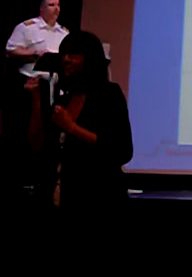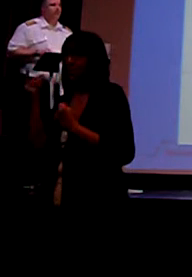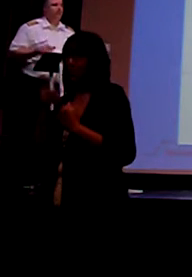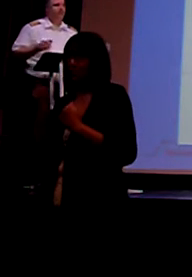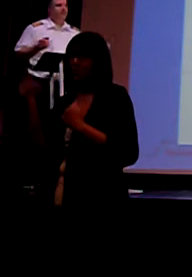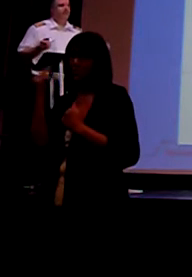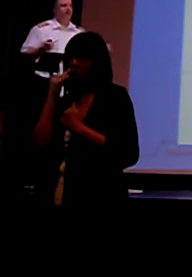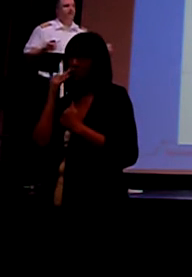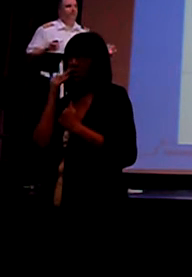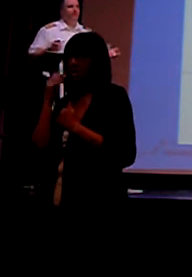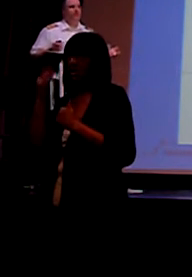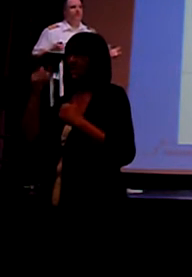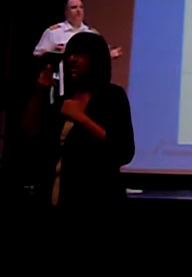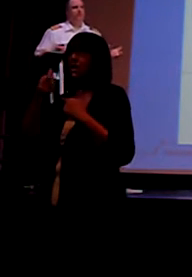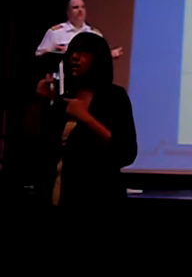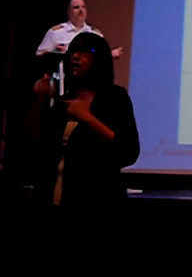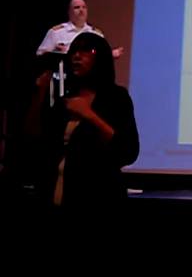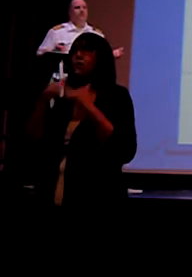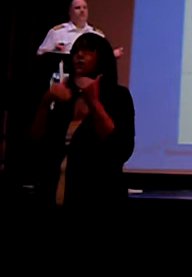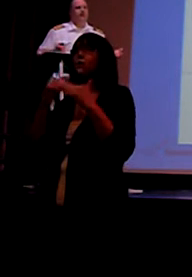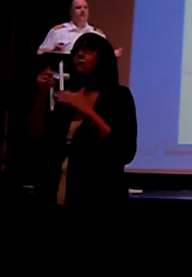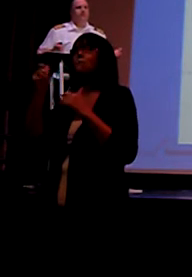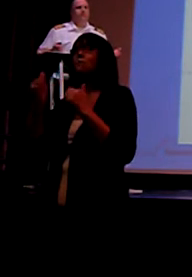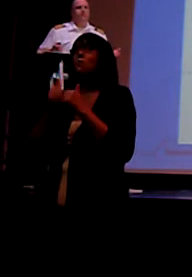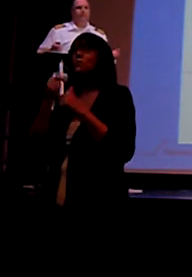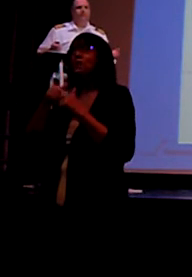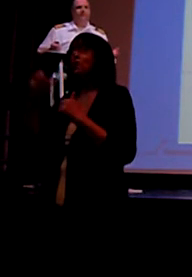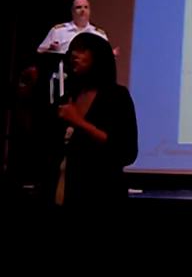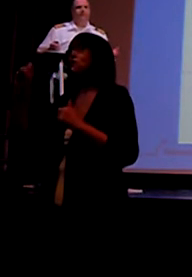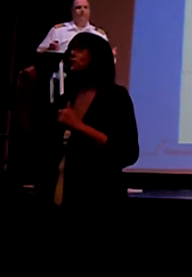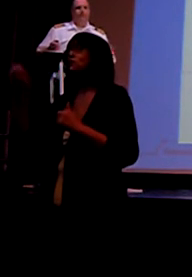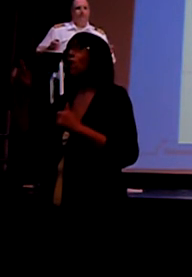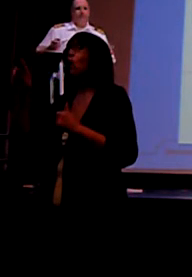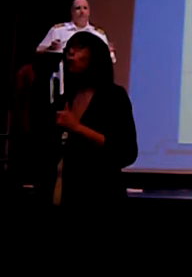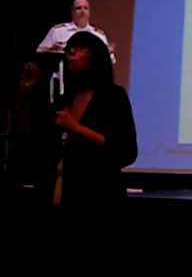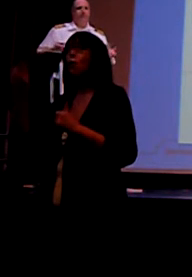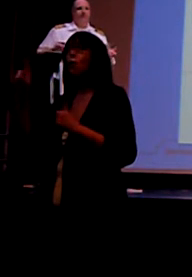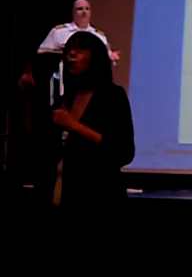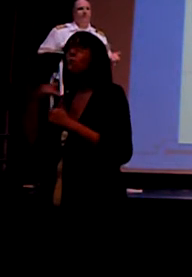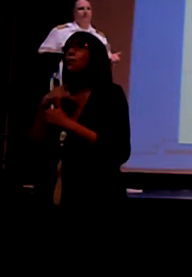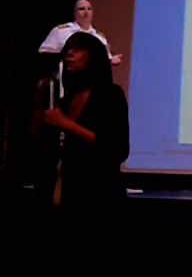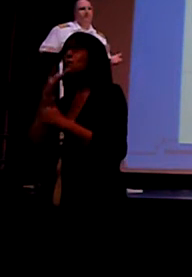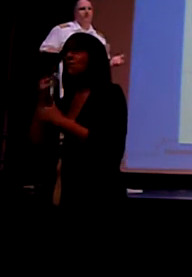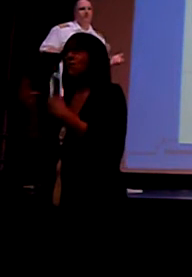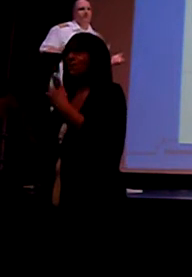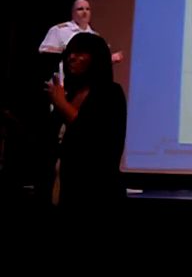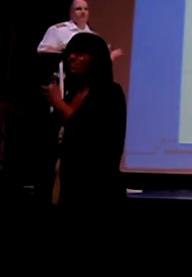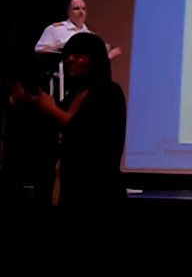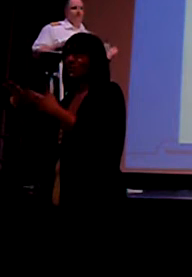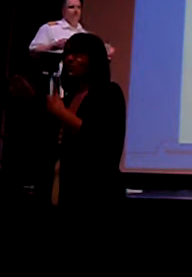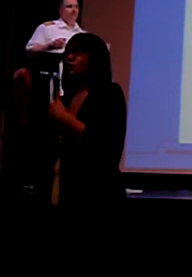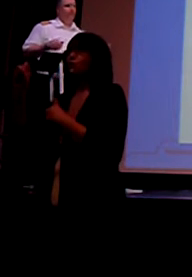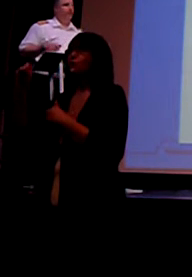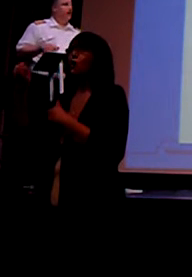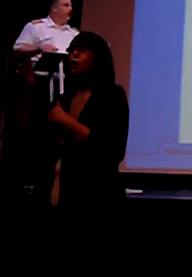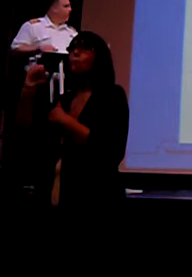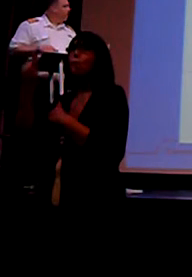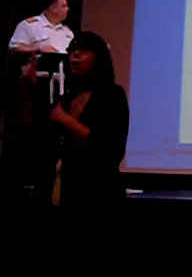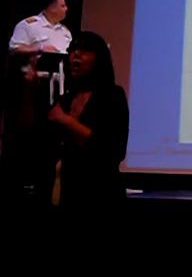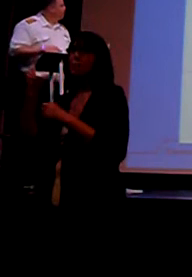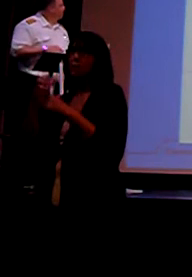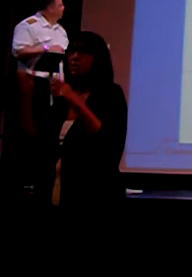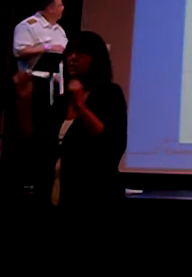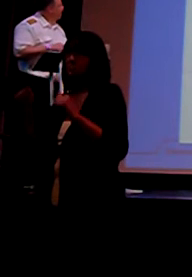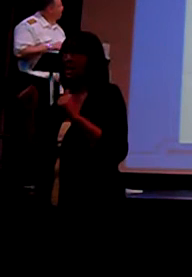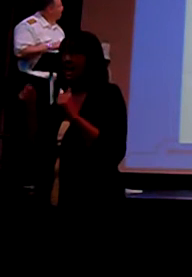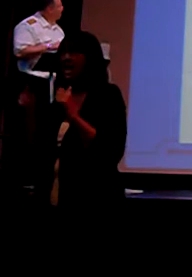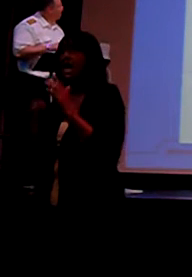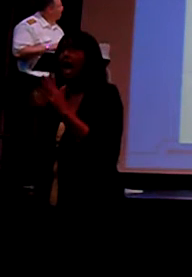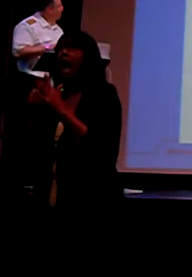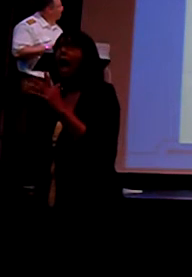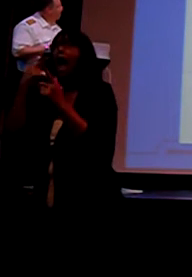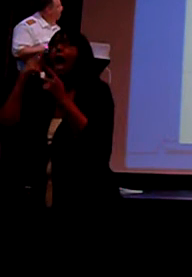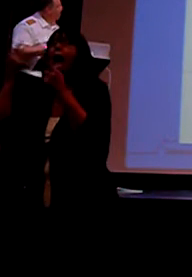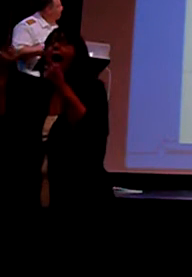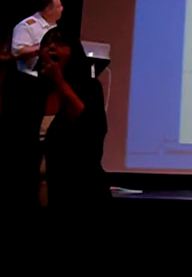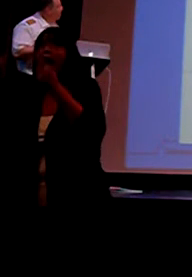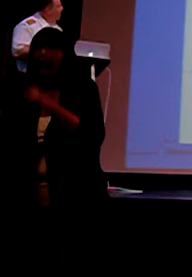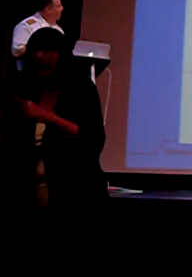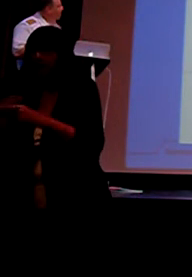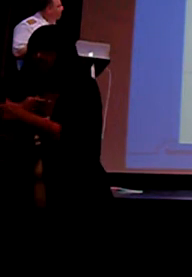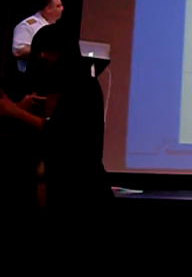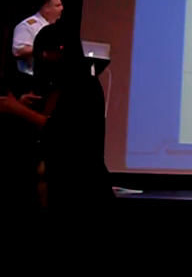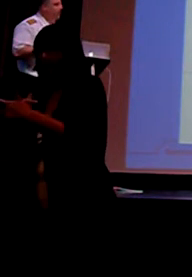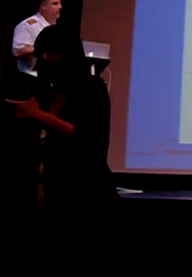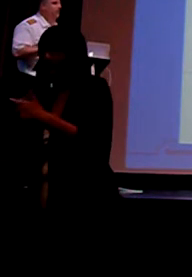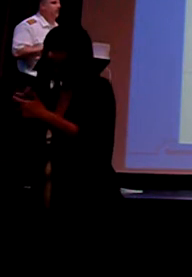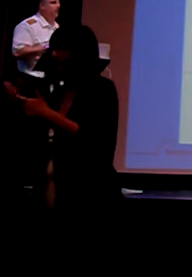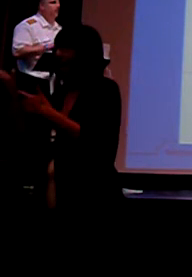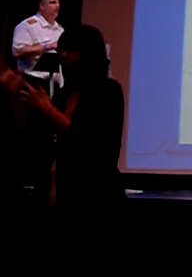know, the ship is built for being starboard side alongside, so we prefer to be starboard as much as possible. Should something happen when we are in here and we get